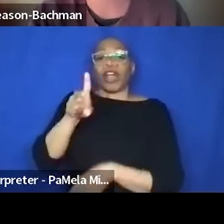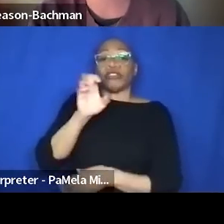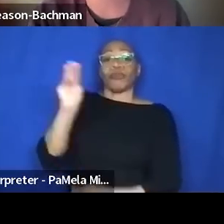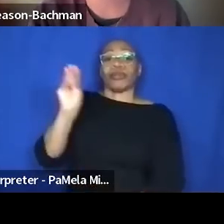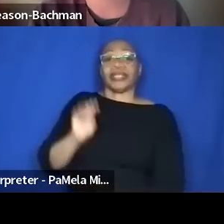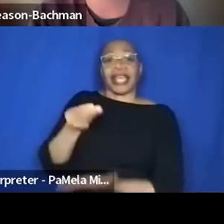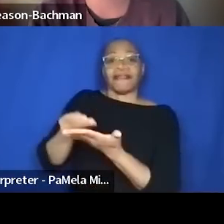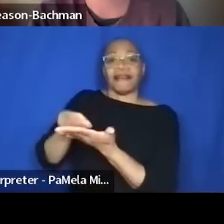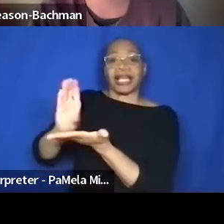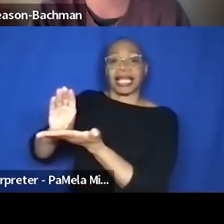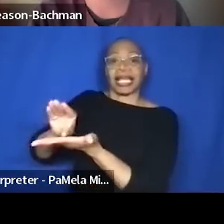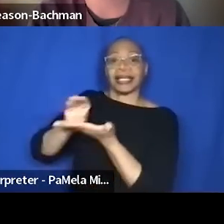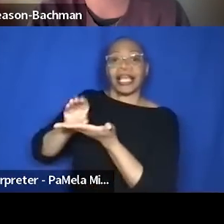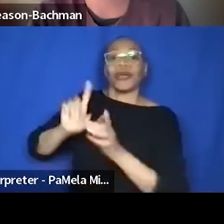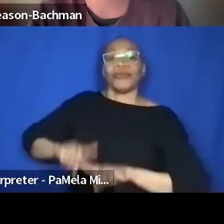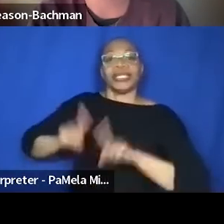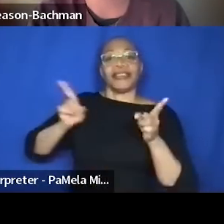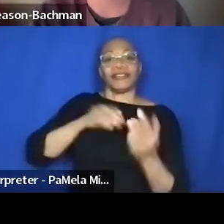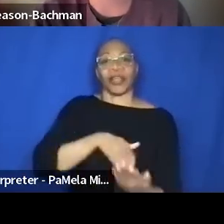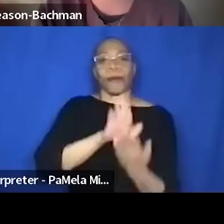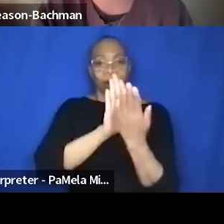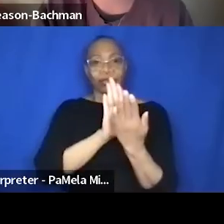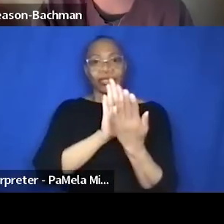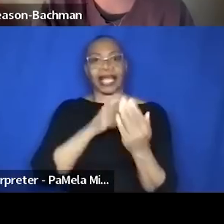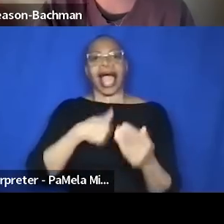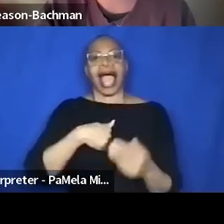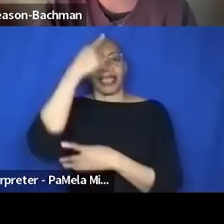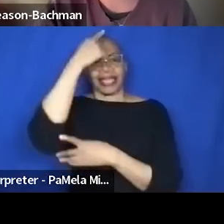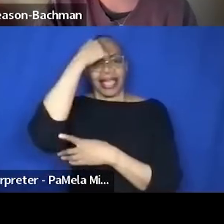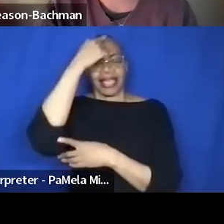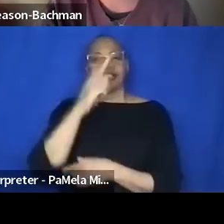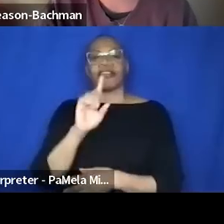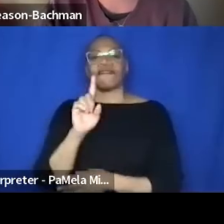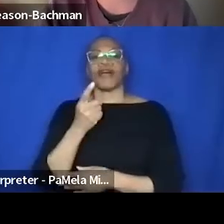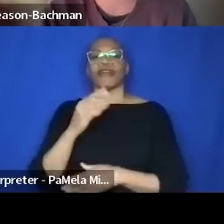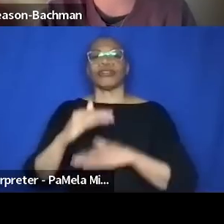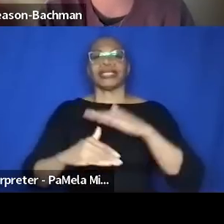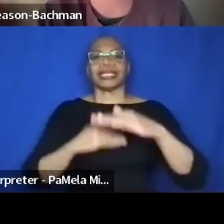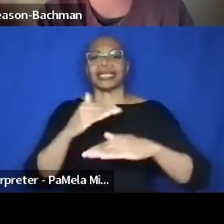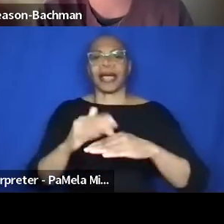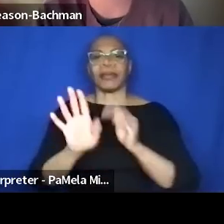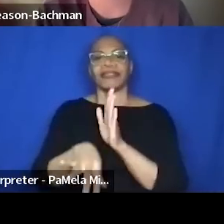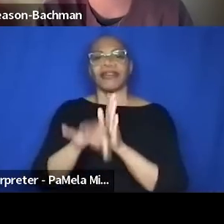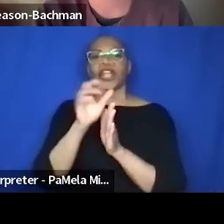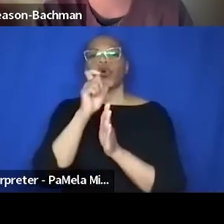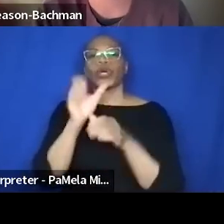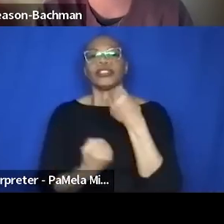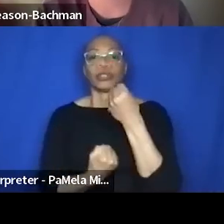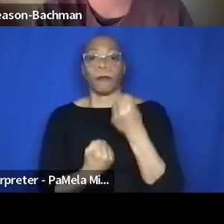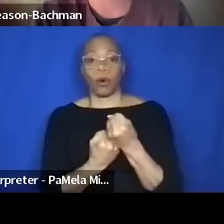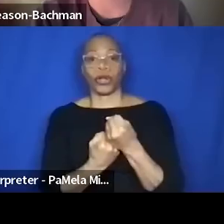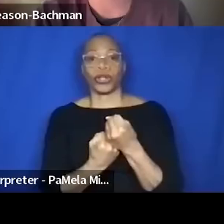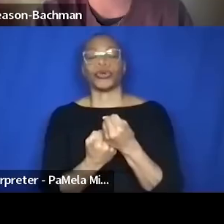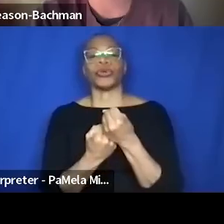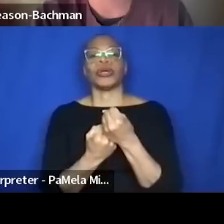So I think the very first step would be finding out who can back you and what